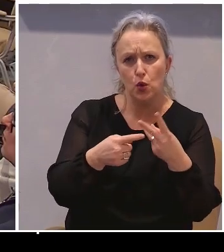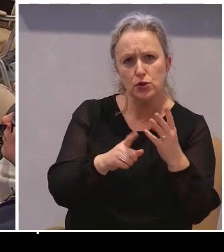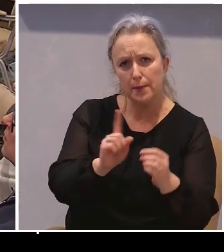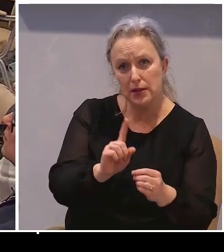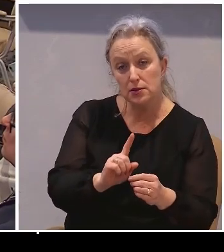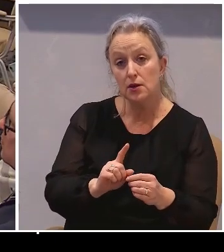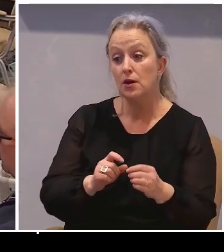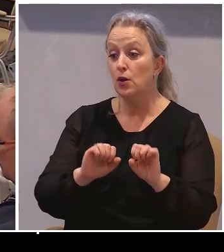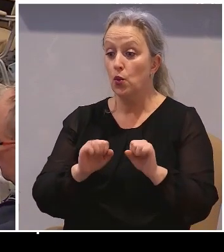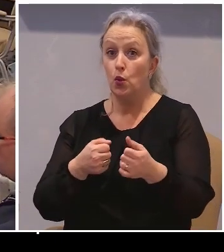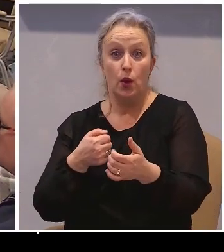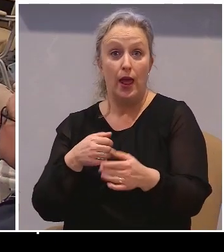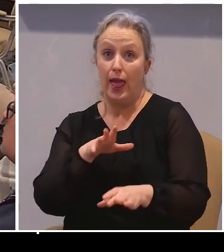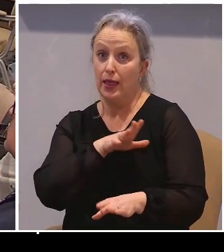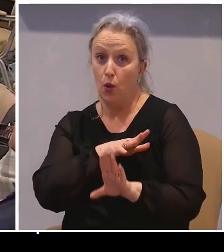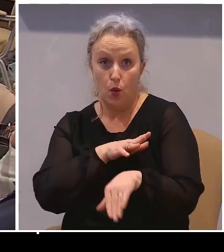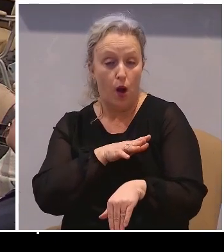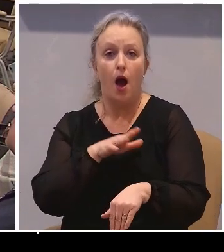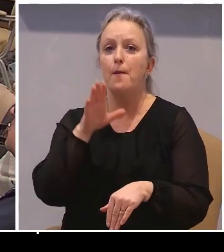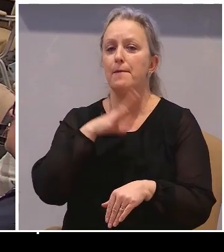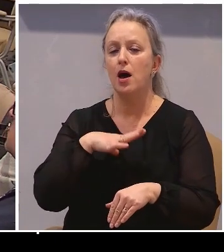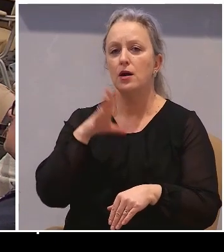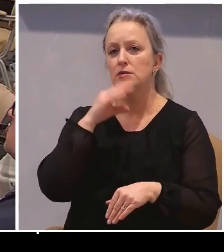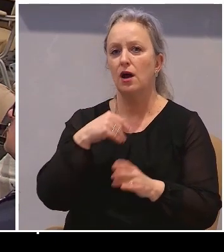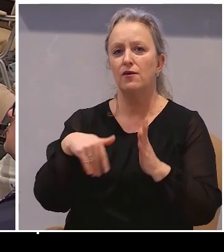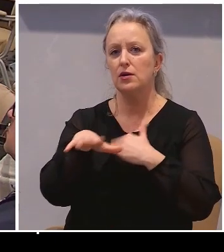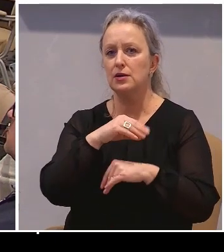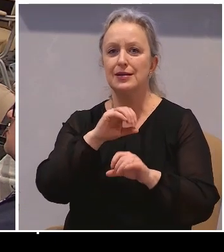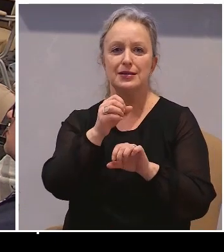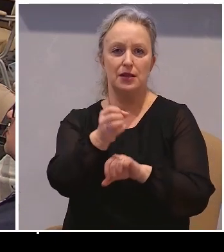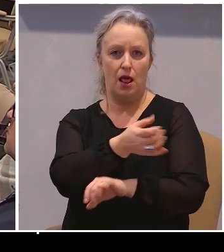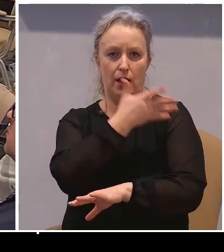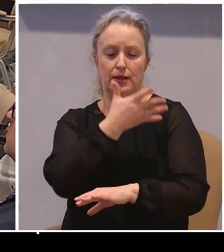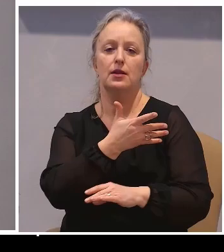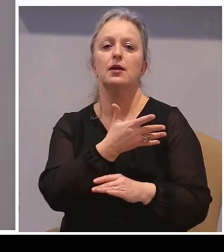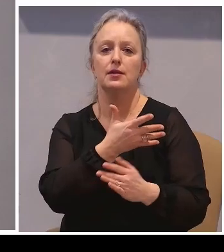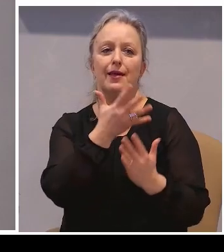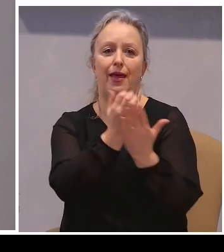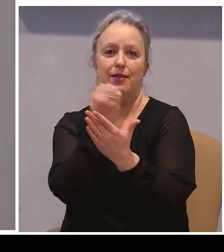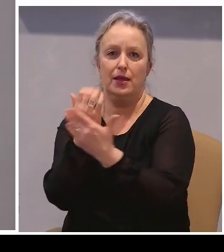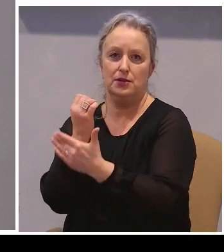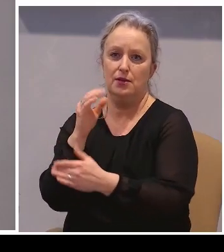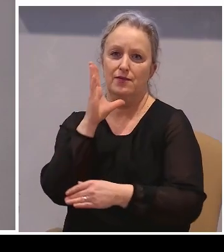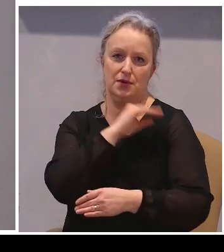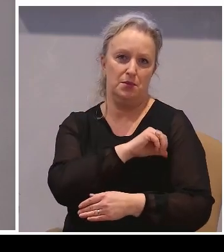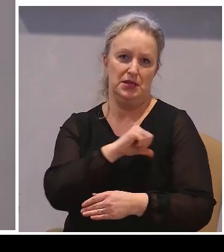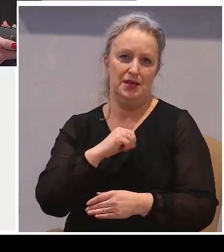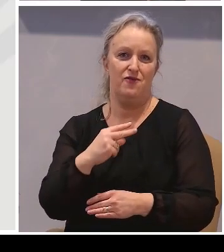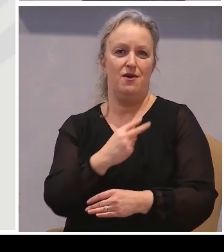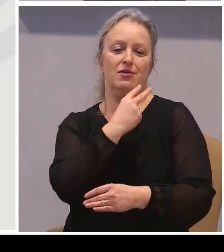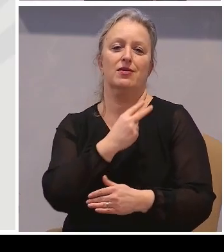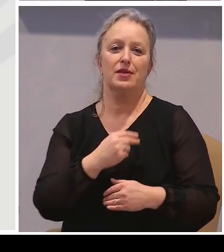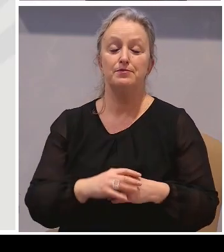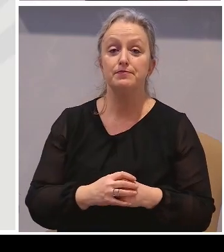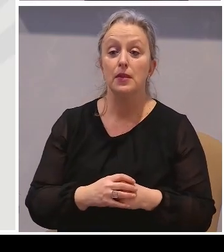in addition to clinical. And these slides will be available to everybody.